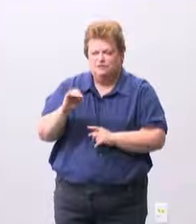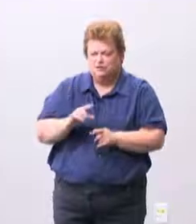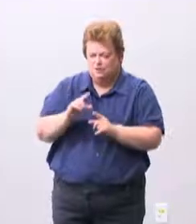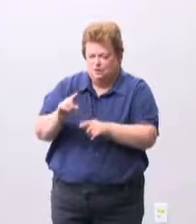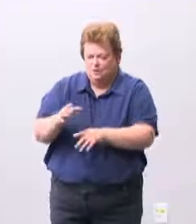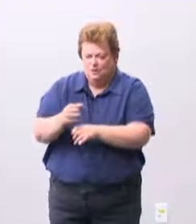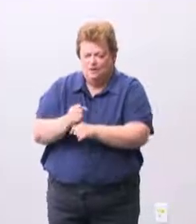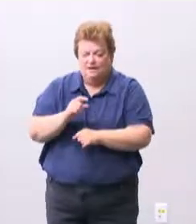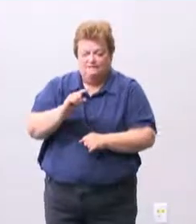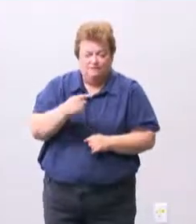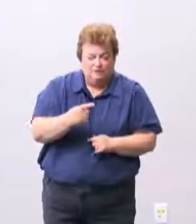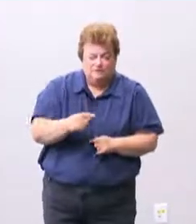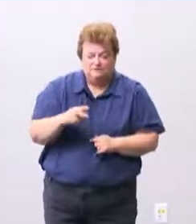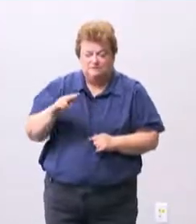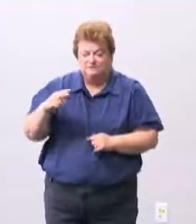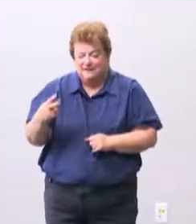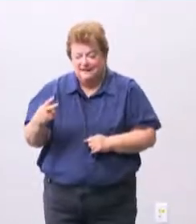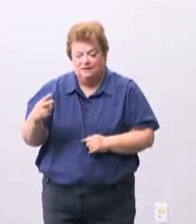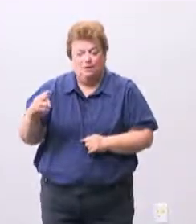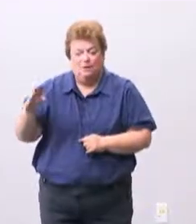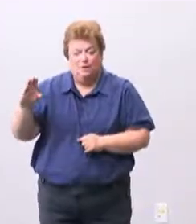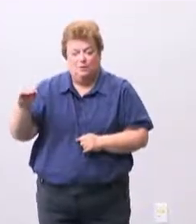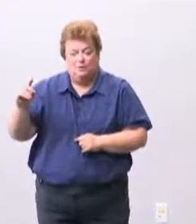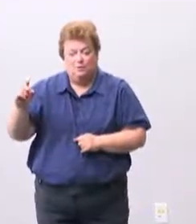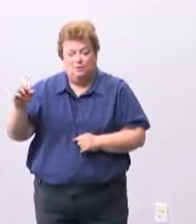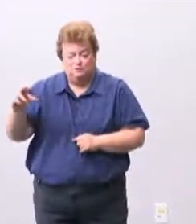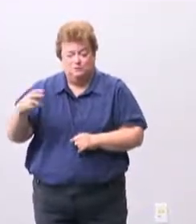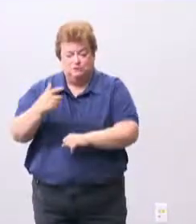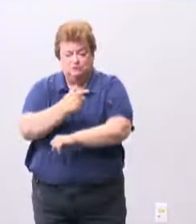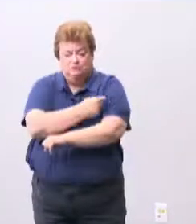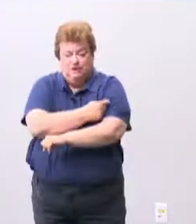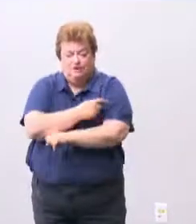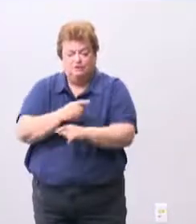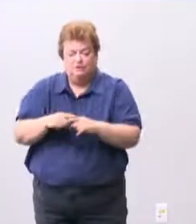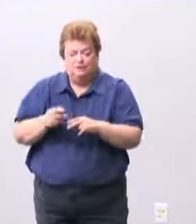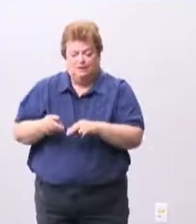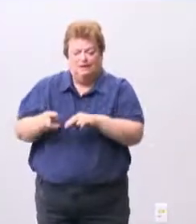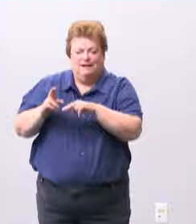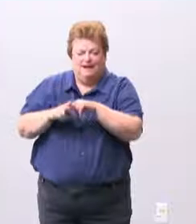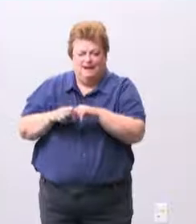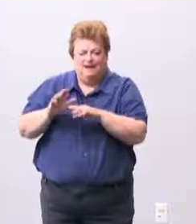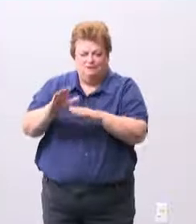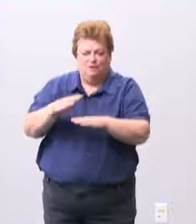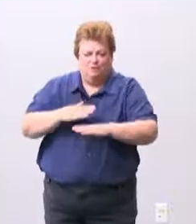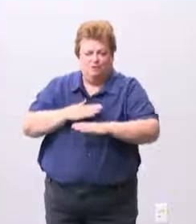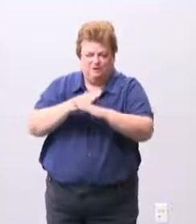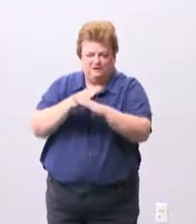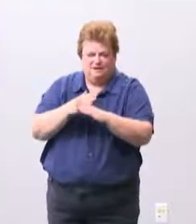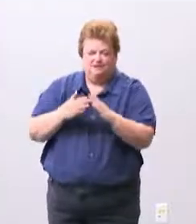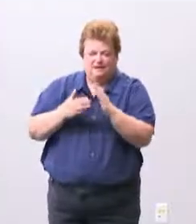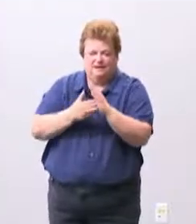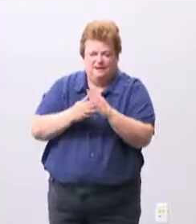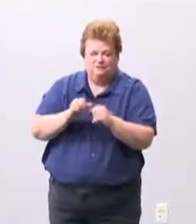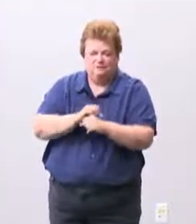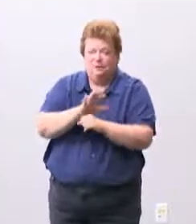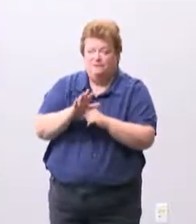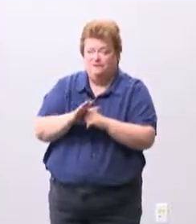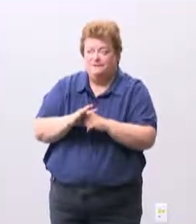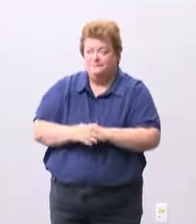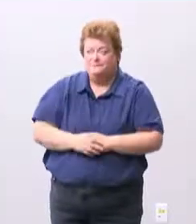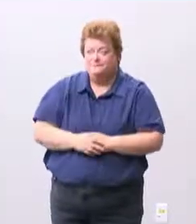first dose, a second dose, or a booster to enhance existing protection against